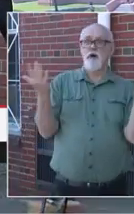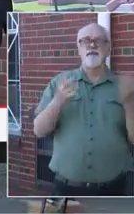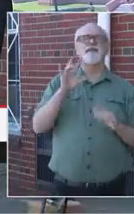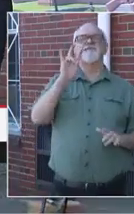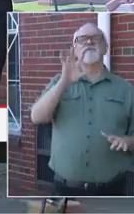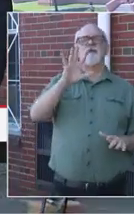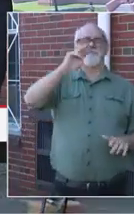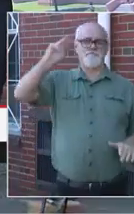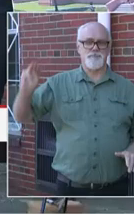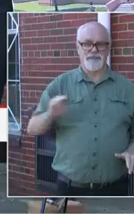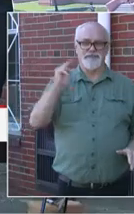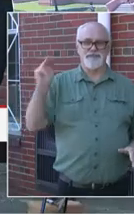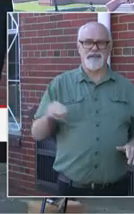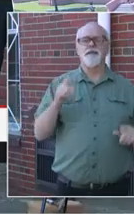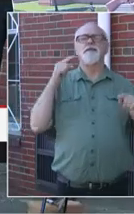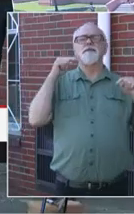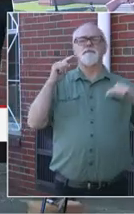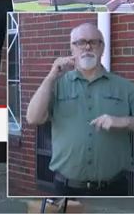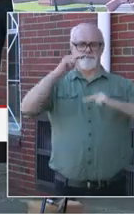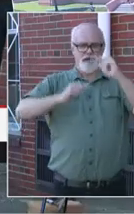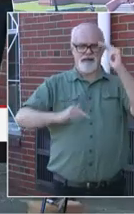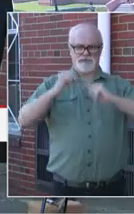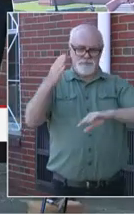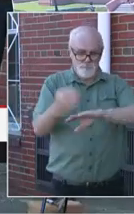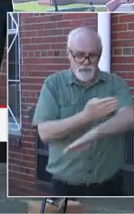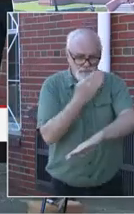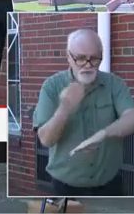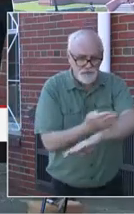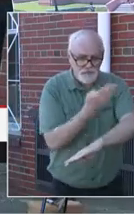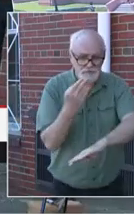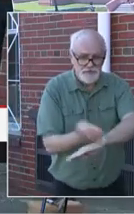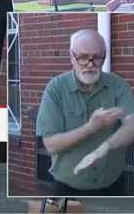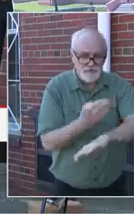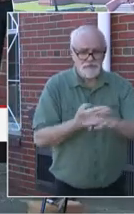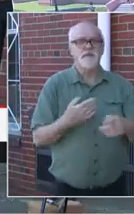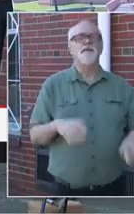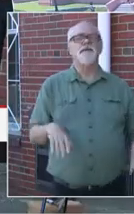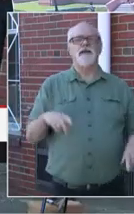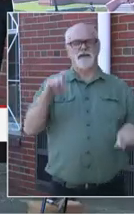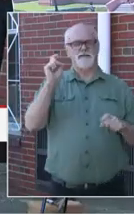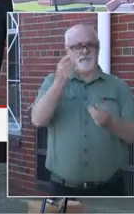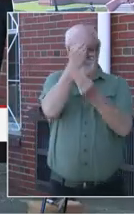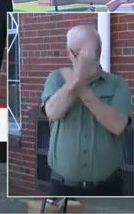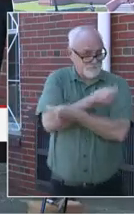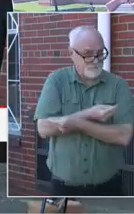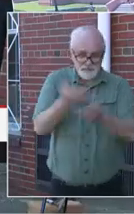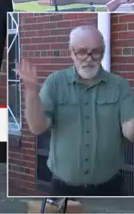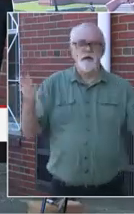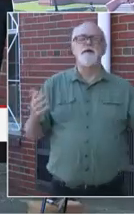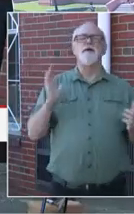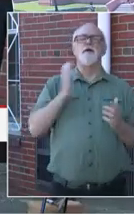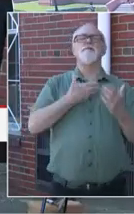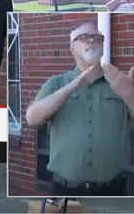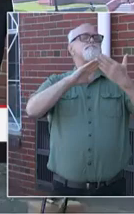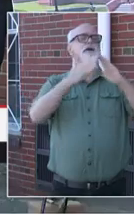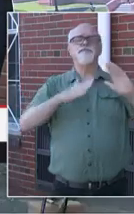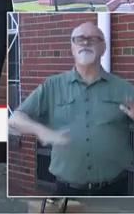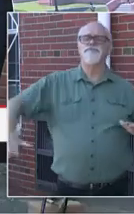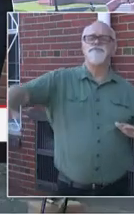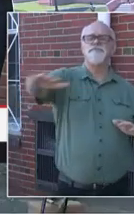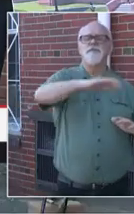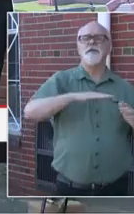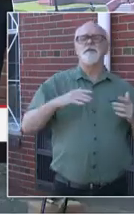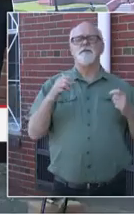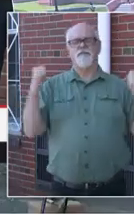building for our young people. And I would be remiss if I did not acknowledge our community leaders and parents that fought